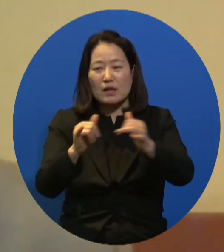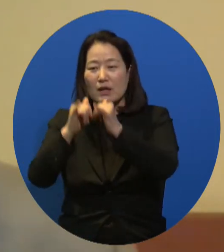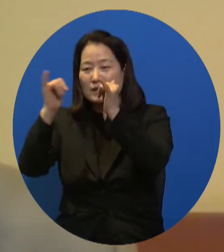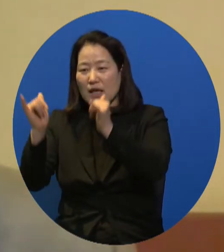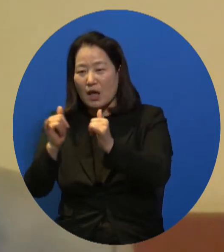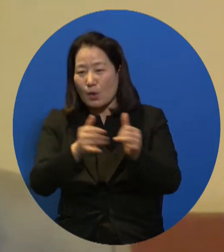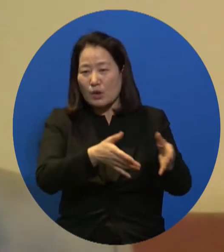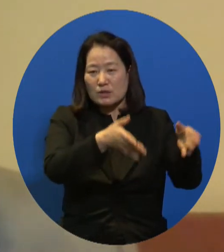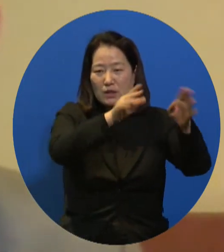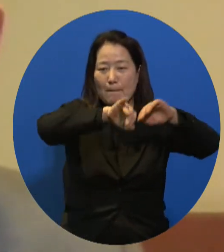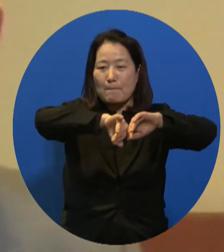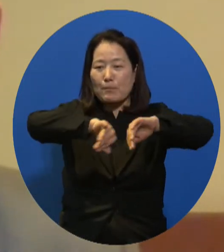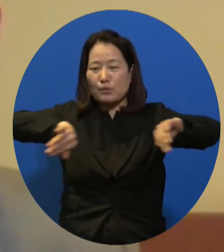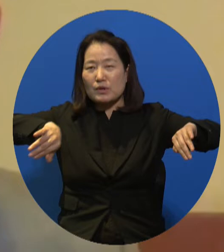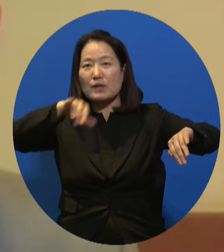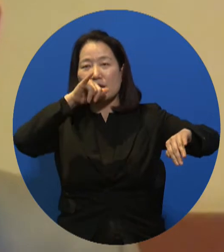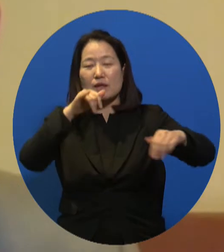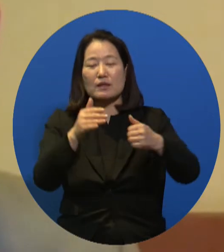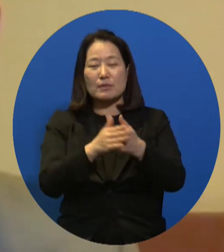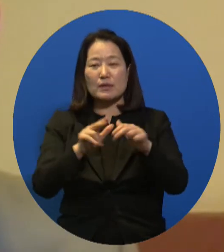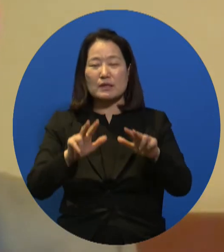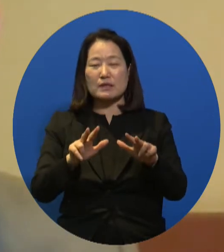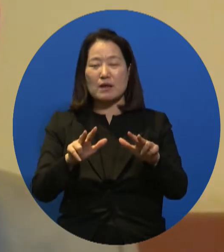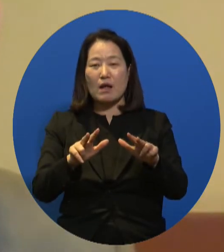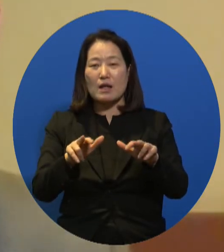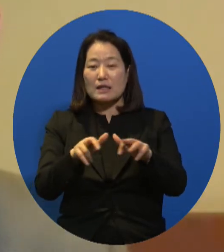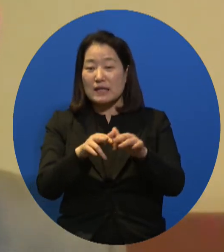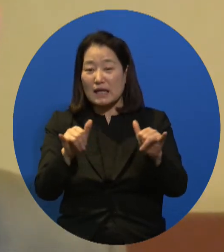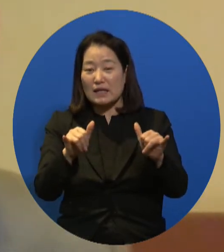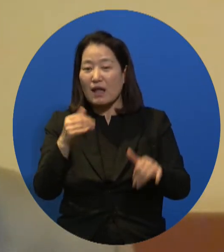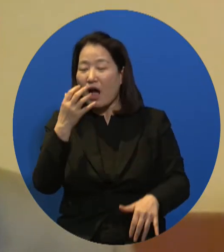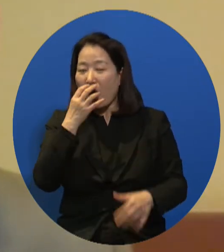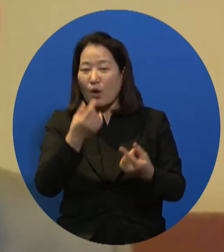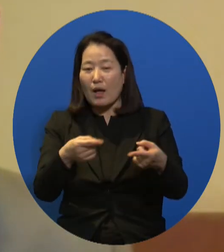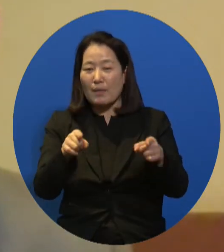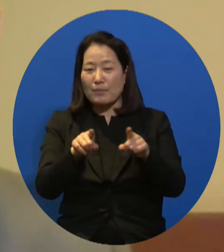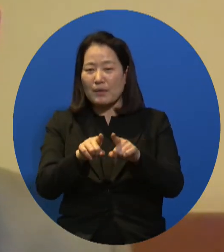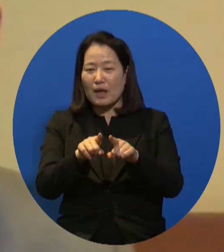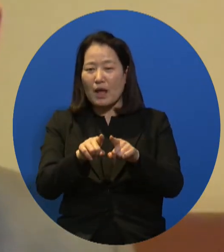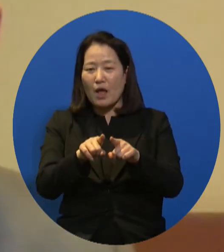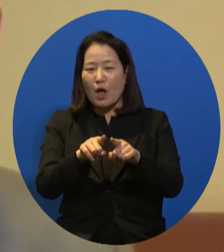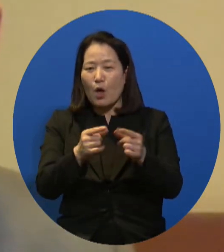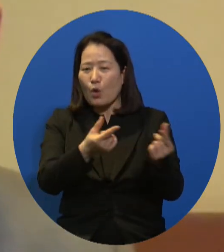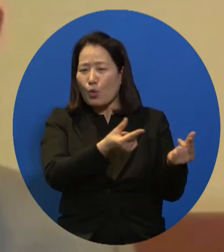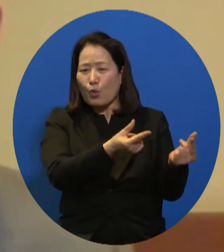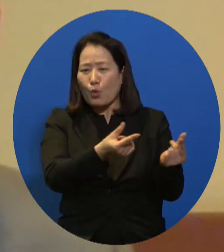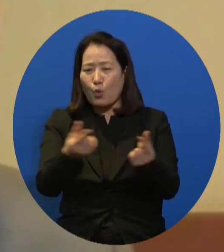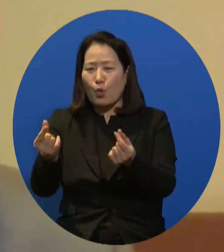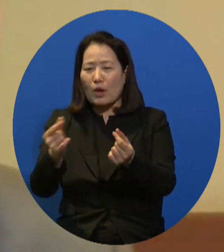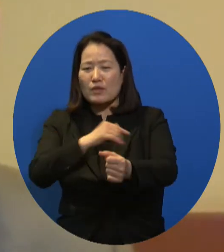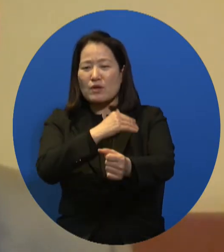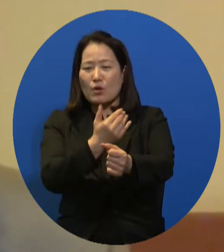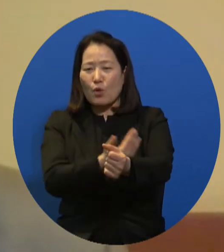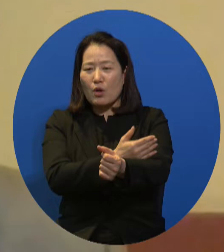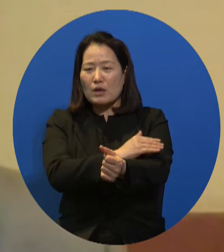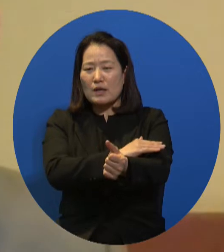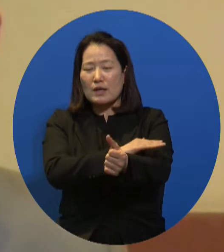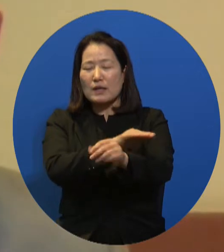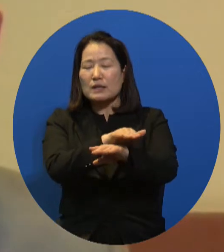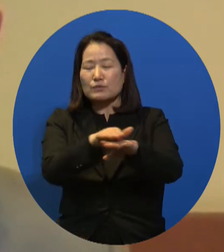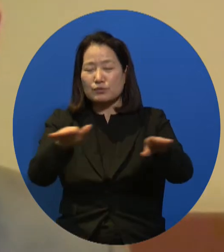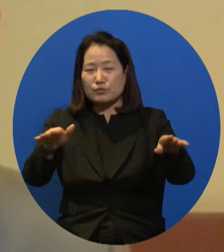legal capacity from people with disabilities, facilitating their placement in institutions